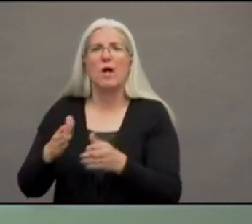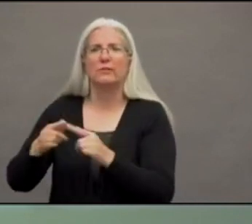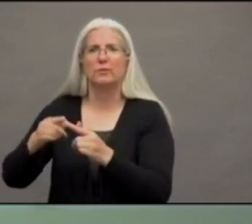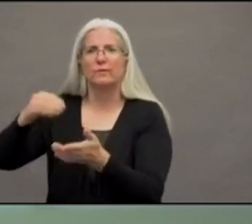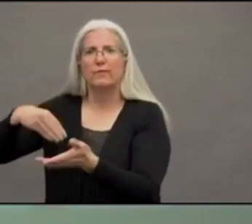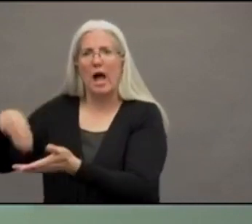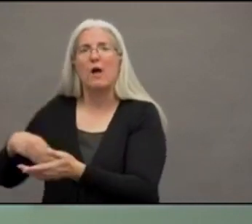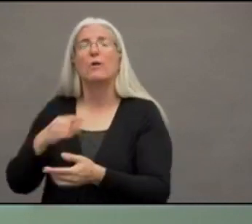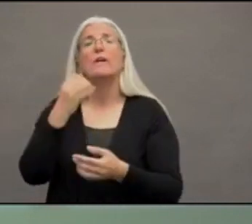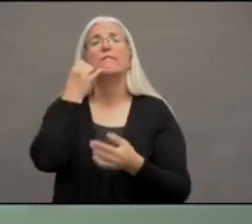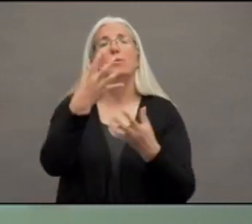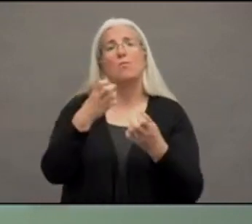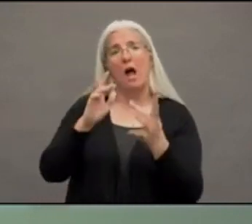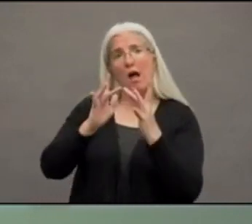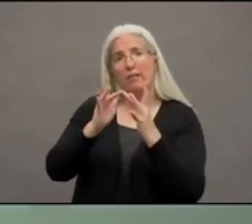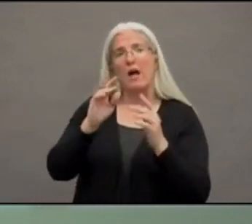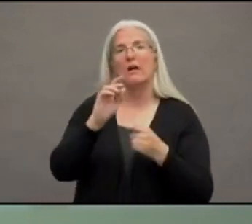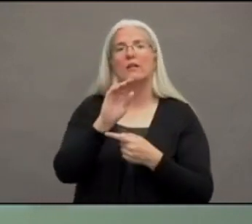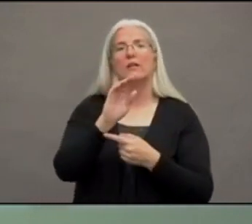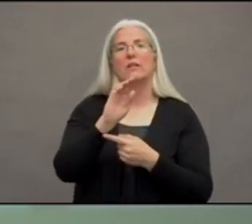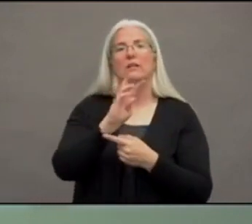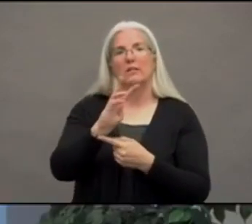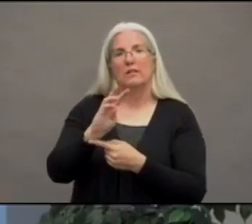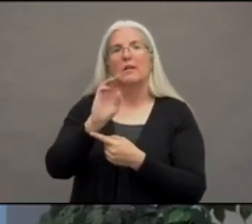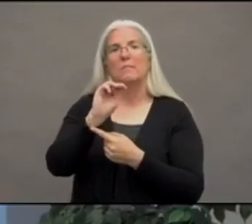my2020census.gov or by calling